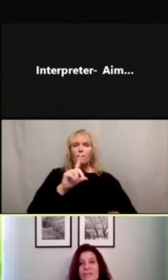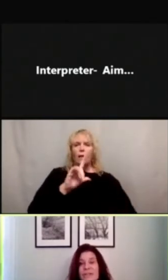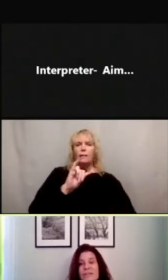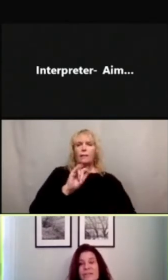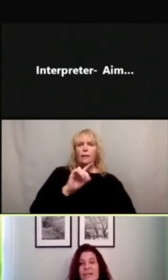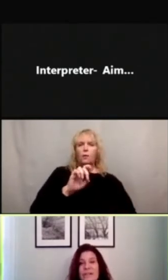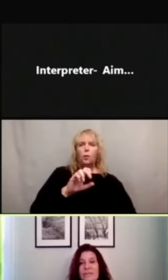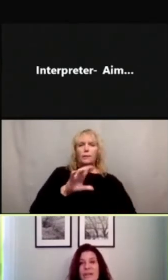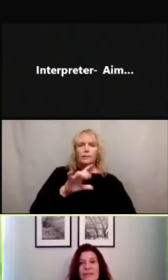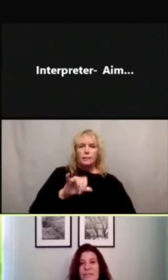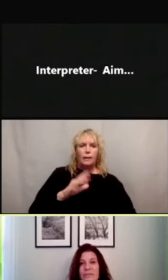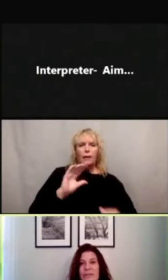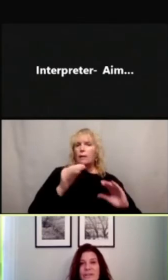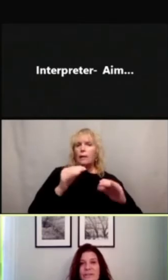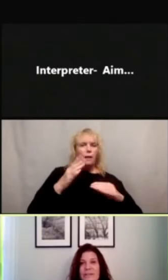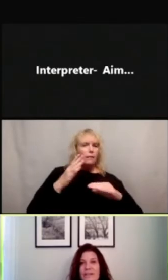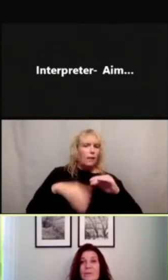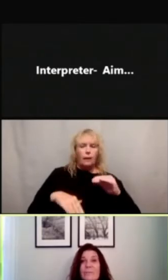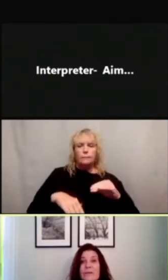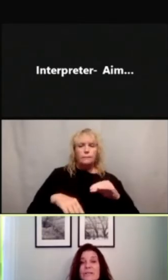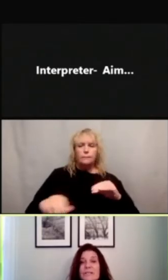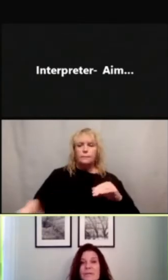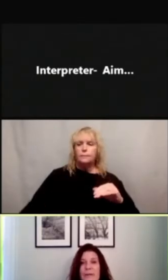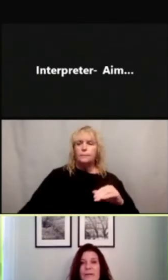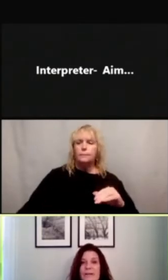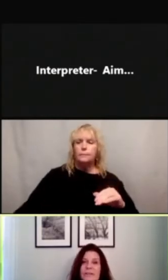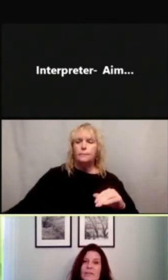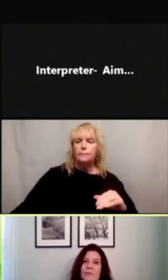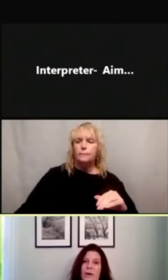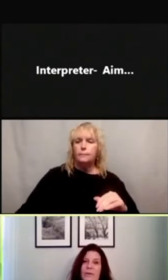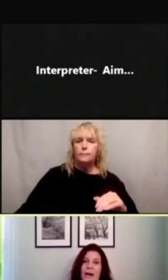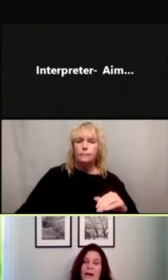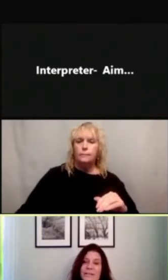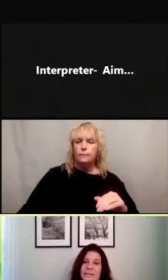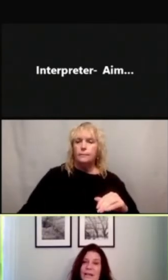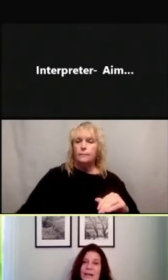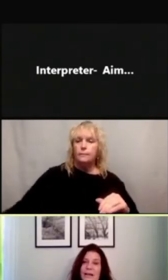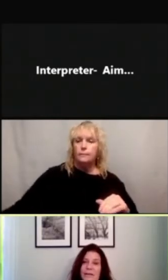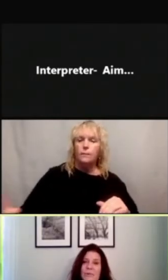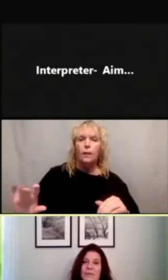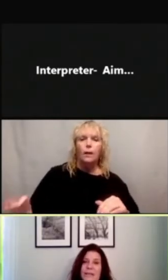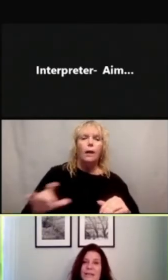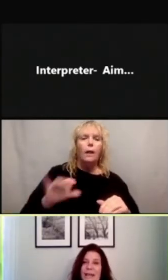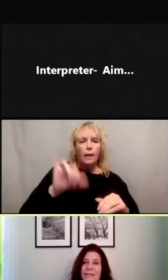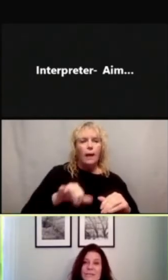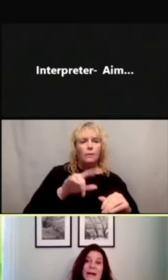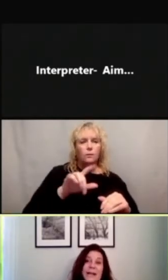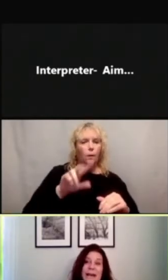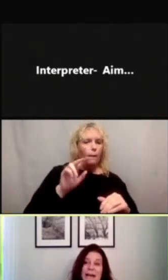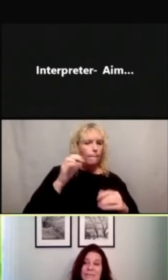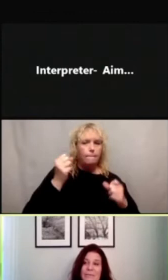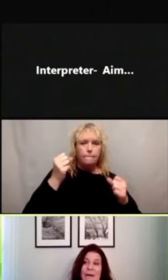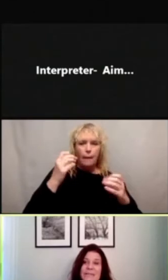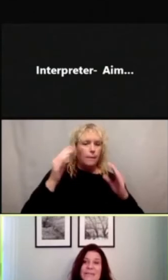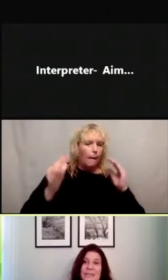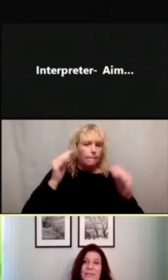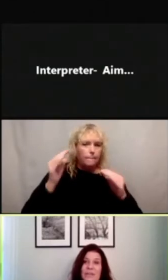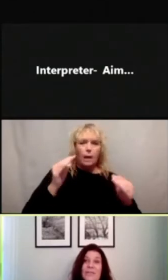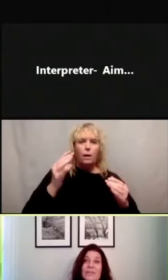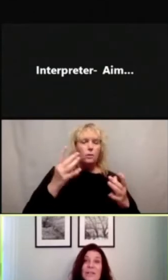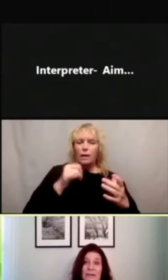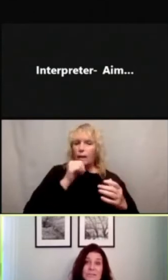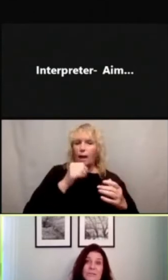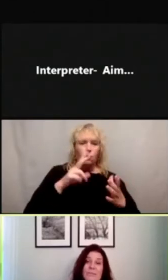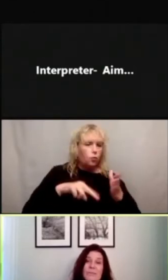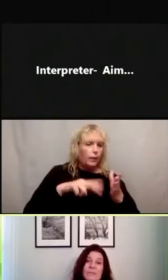to considering, as Greg illustrated, the millions of Americans who are not reading and do not have the math